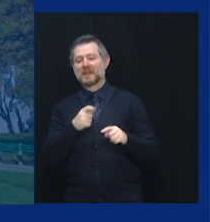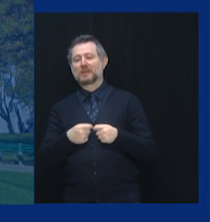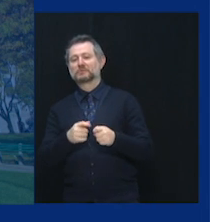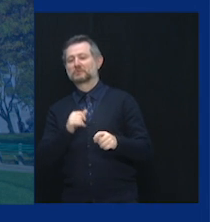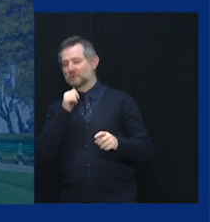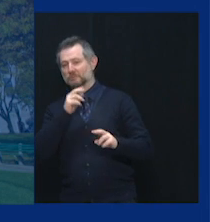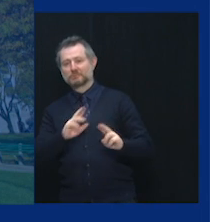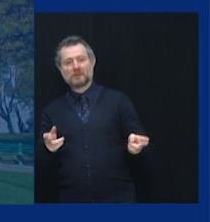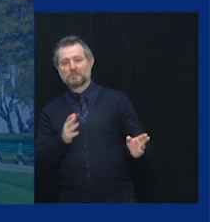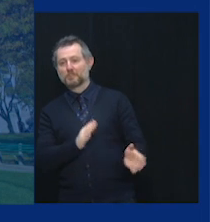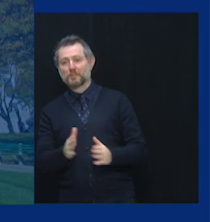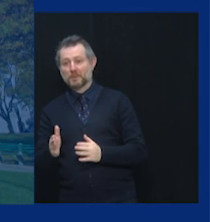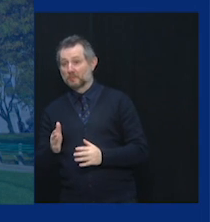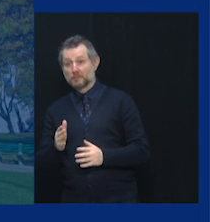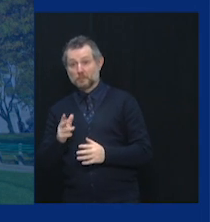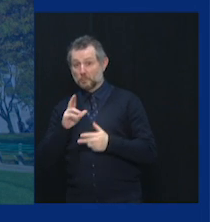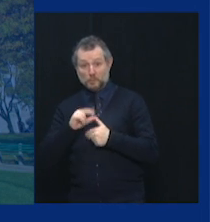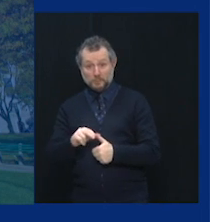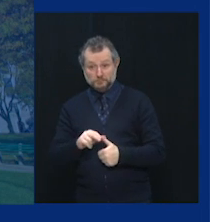a penalty to the utility.